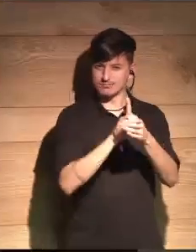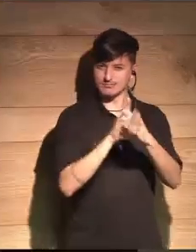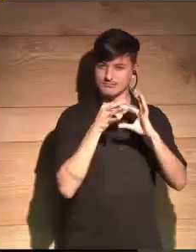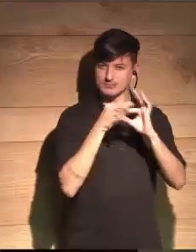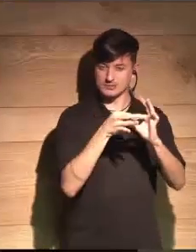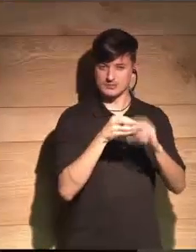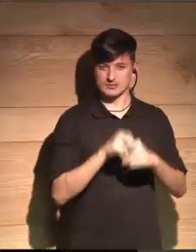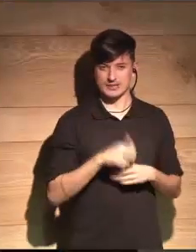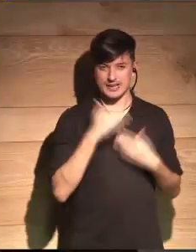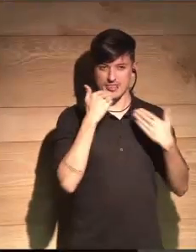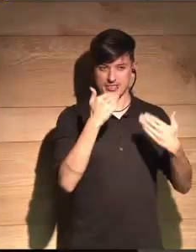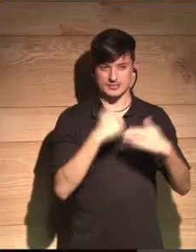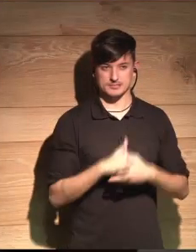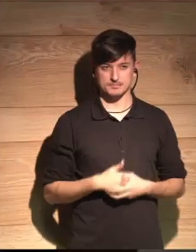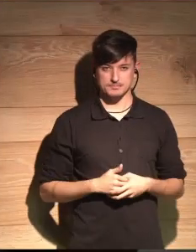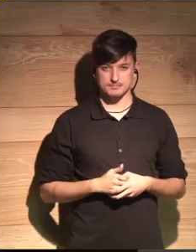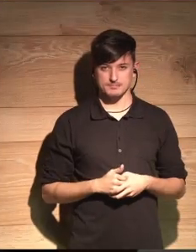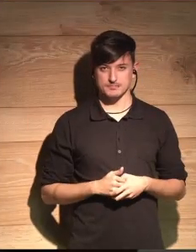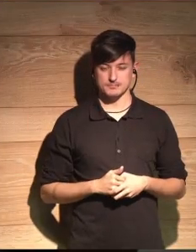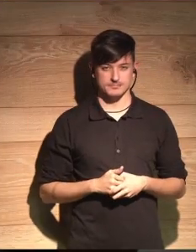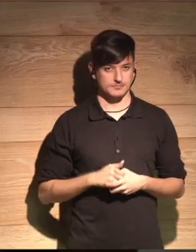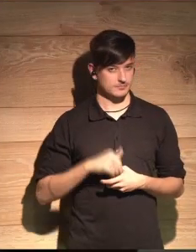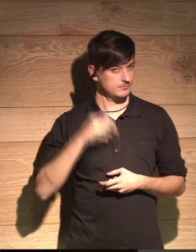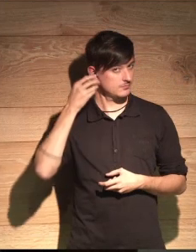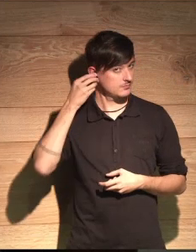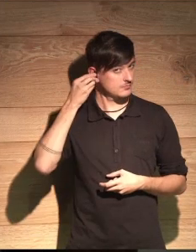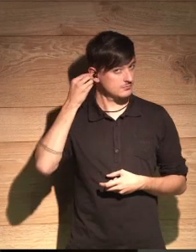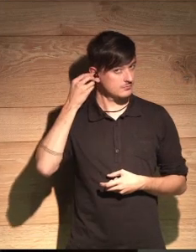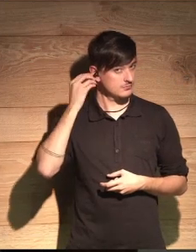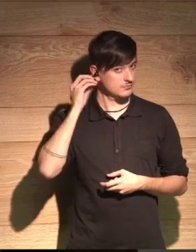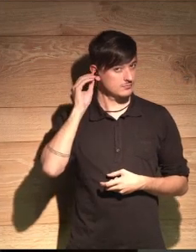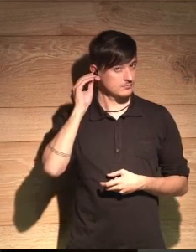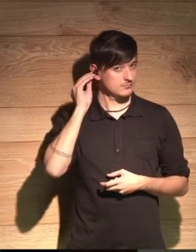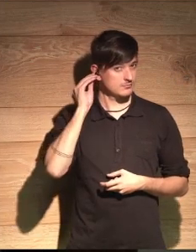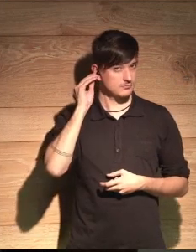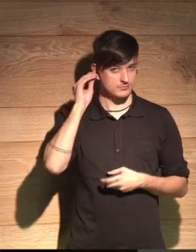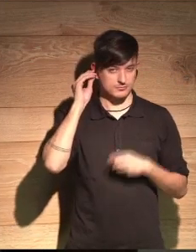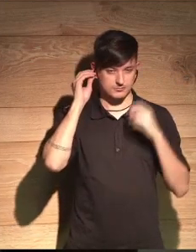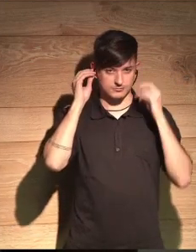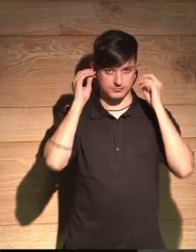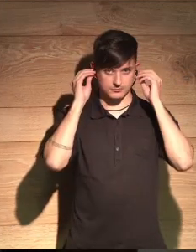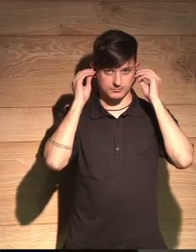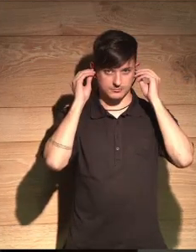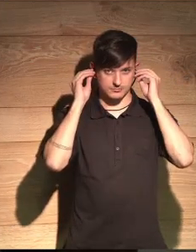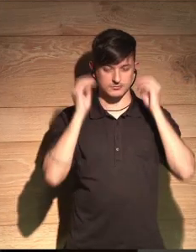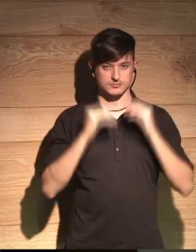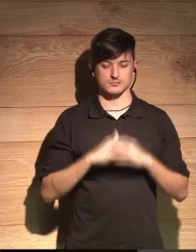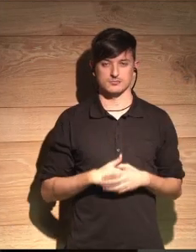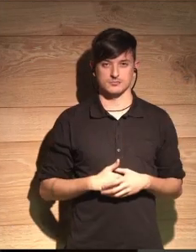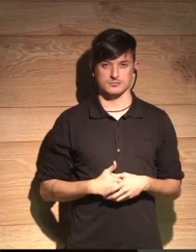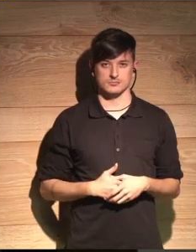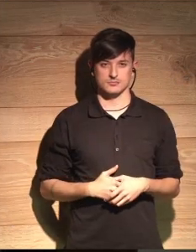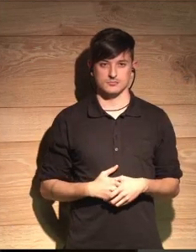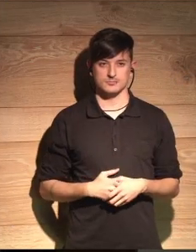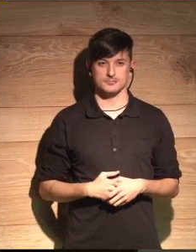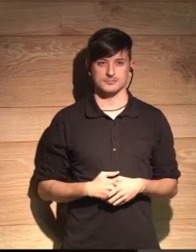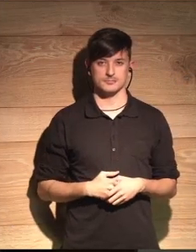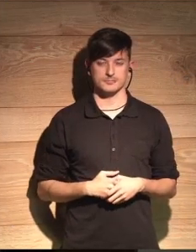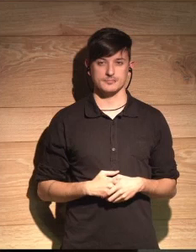Telefónica magazine. So I hope that you will really profit from this session. Thank you very much.